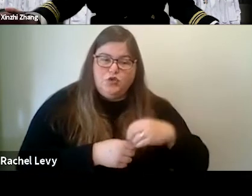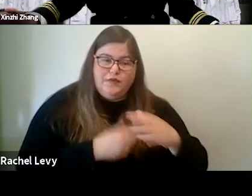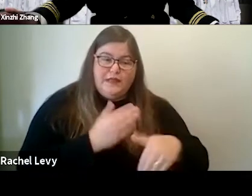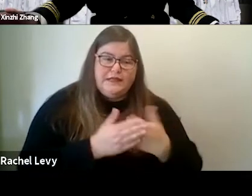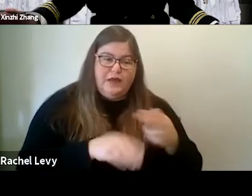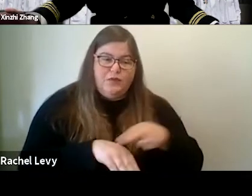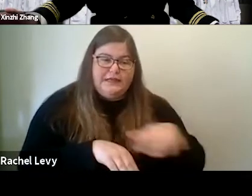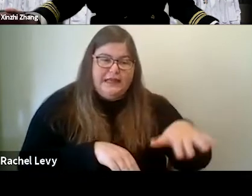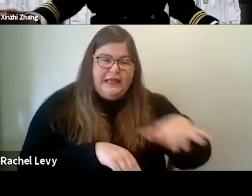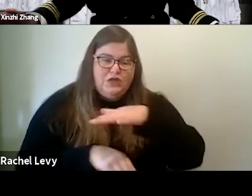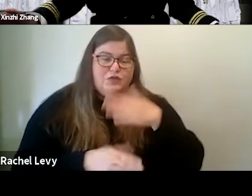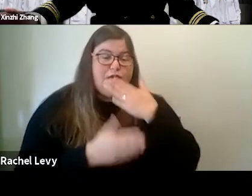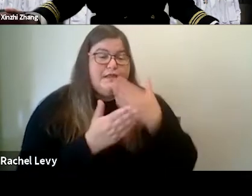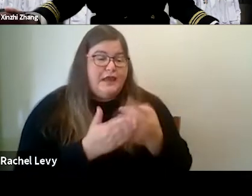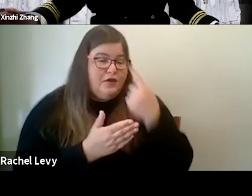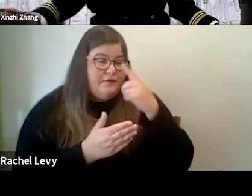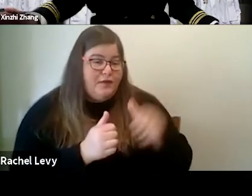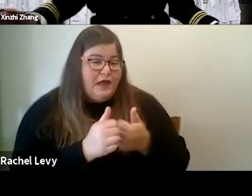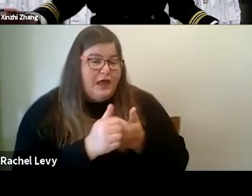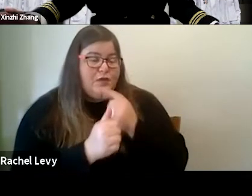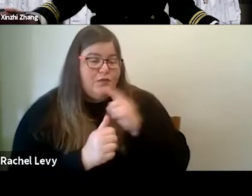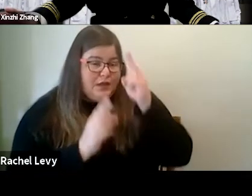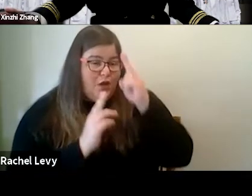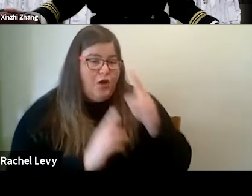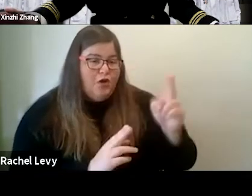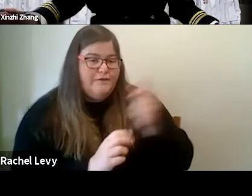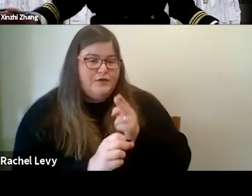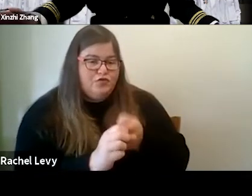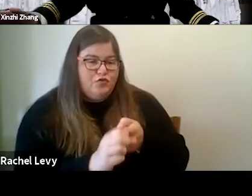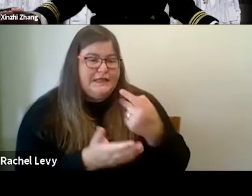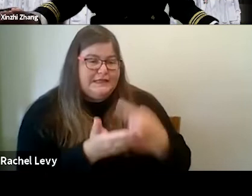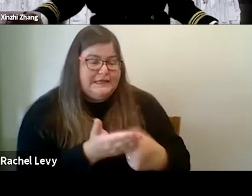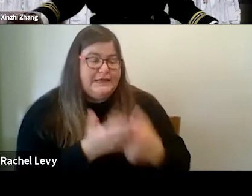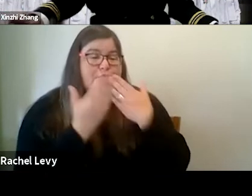Thank you very much for the update. It's very honored to join this discussion. Thank you.